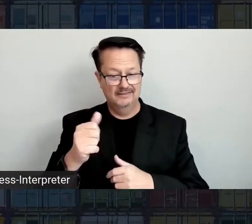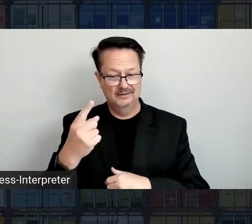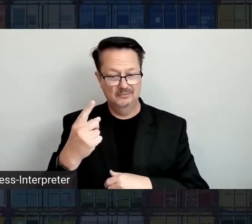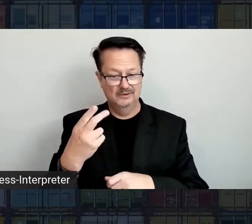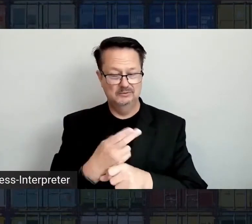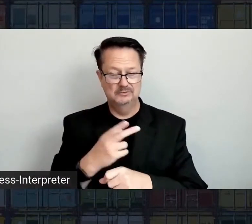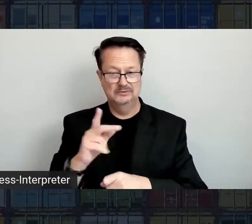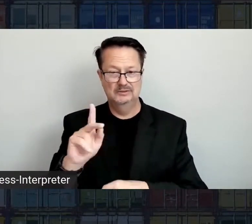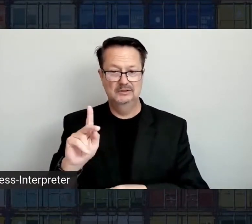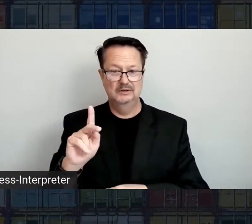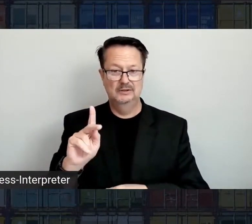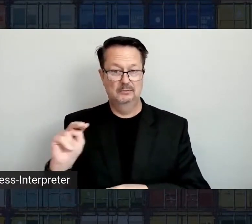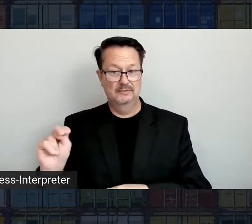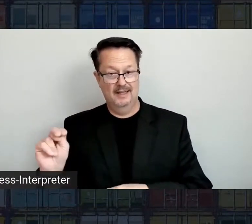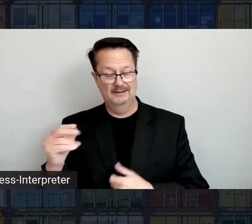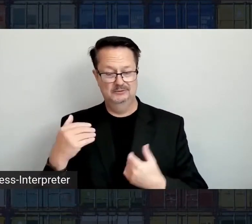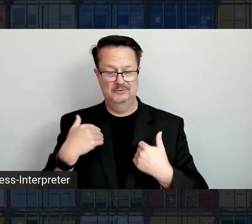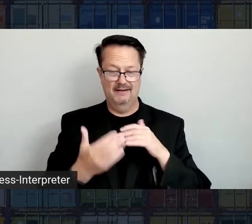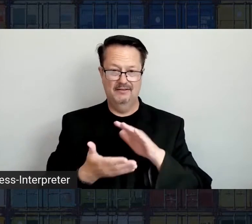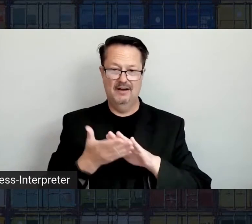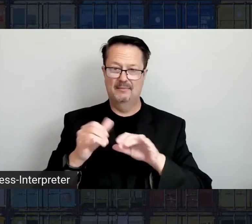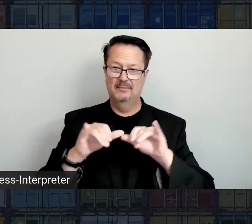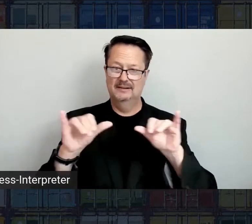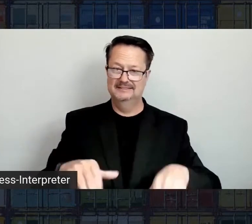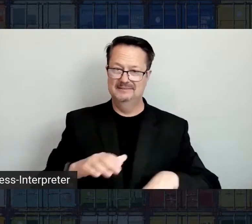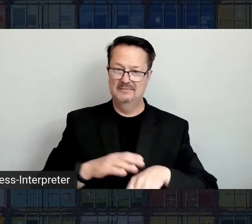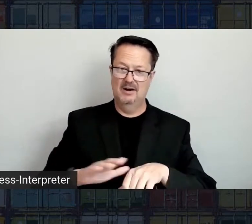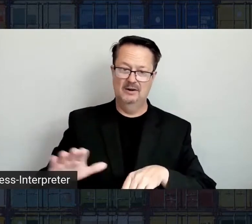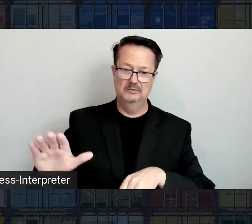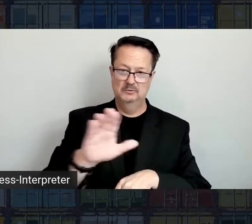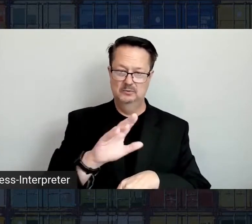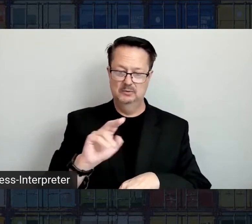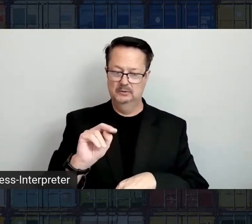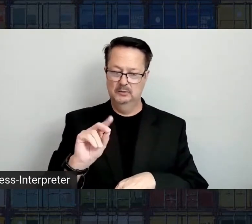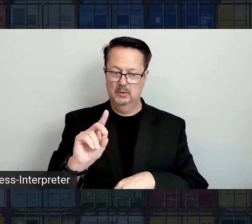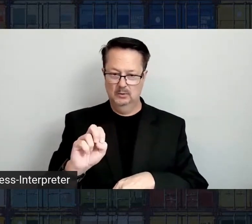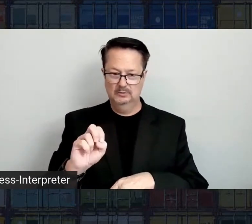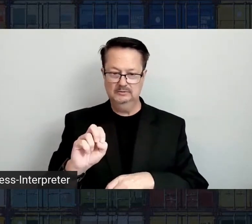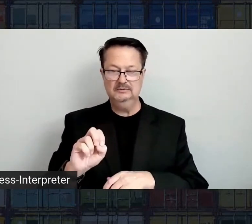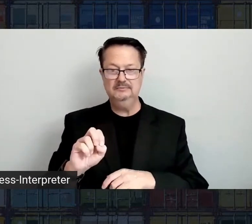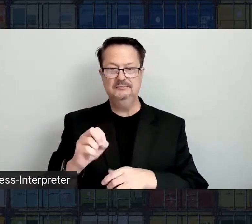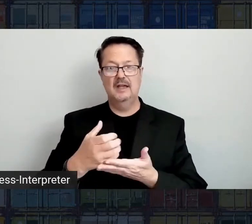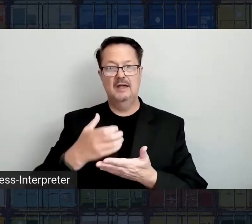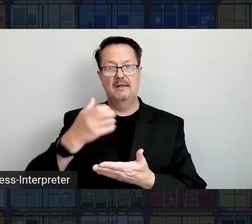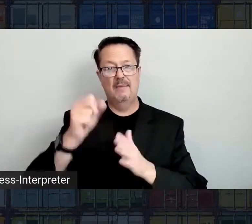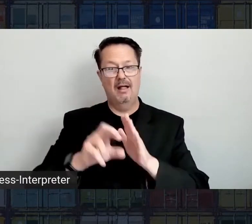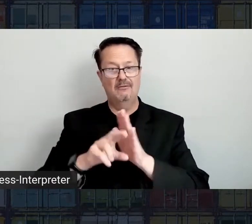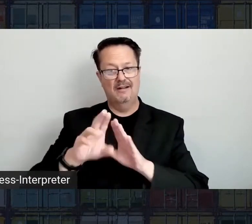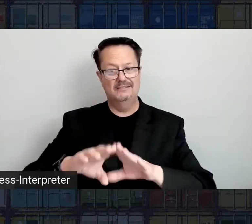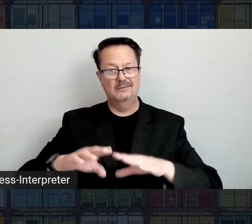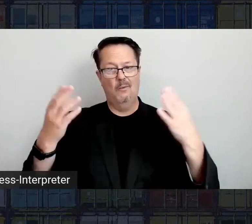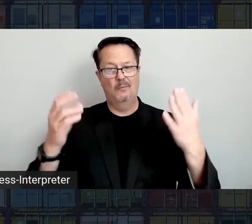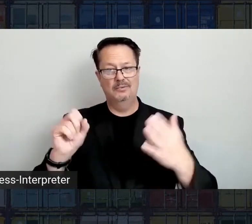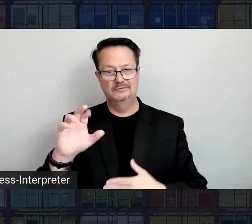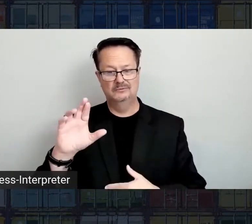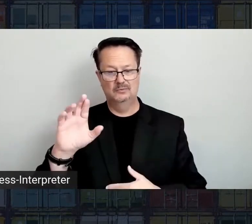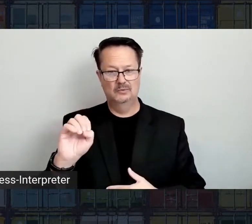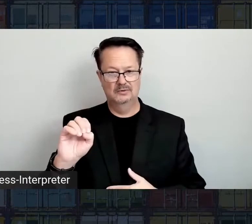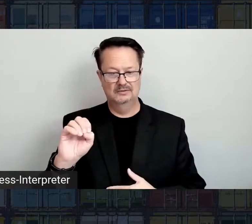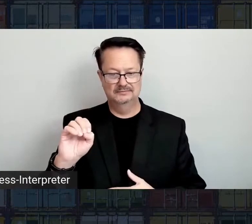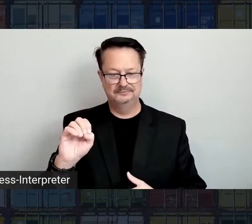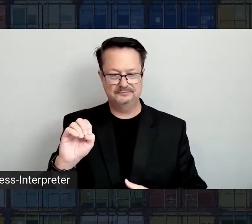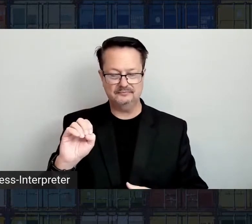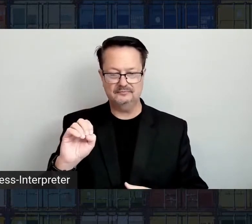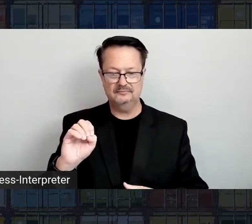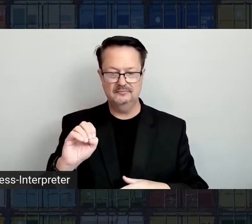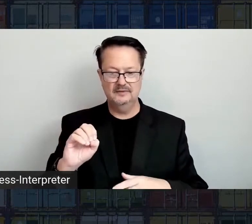Kubernetes, you have an operating system on all of your nodes, and Bottlerocket is the open source Kubernetes or container native operating